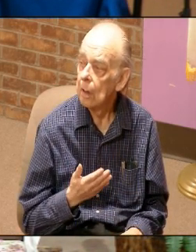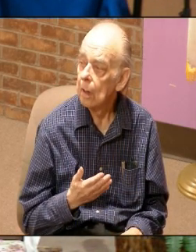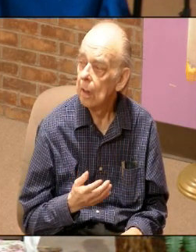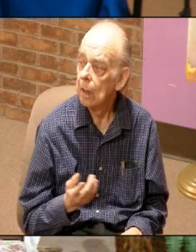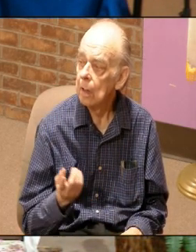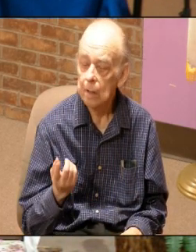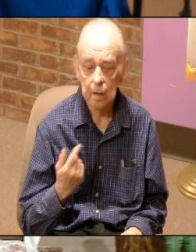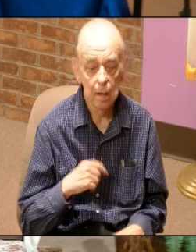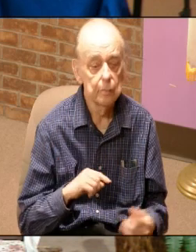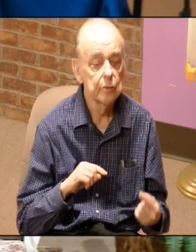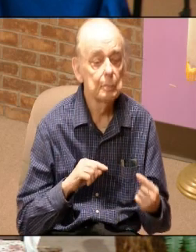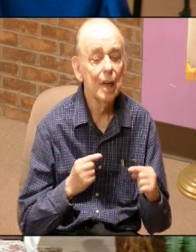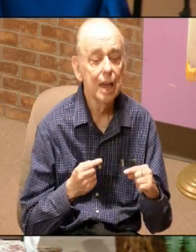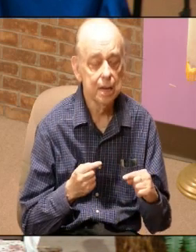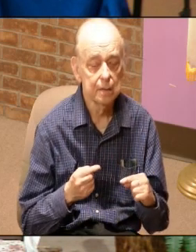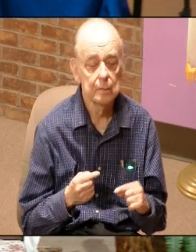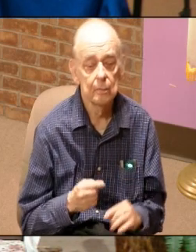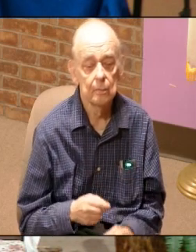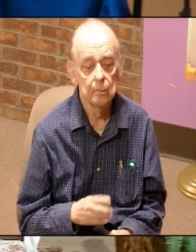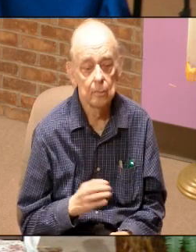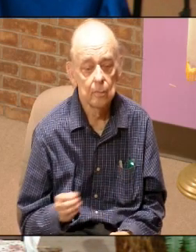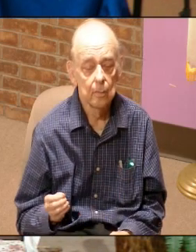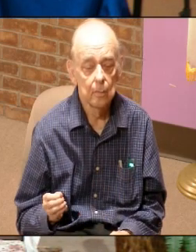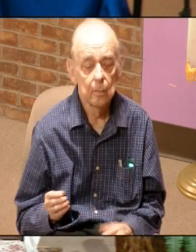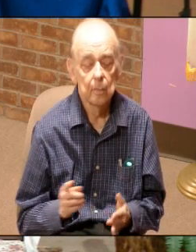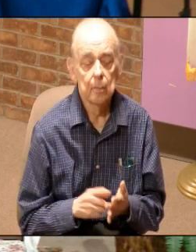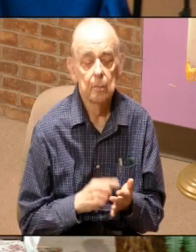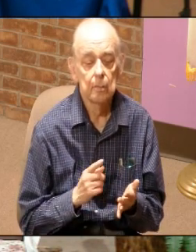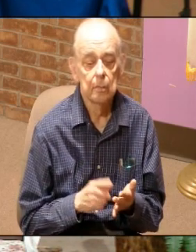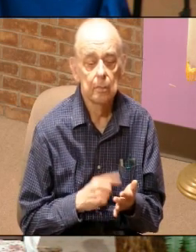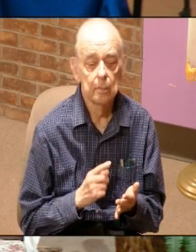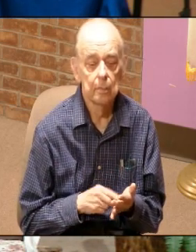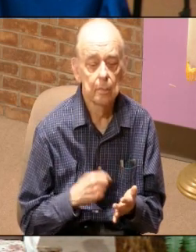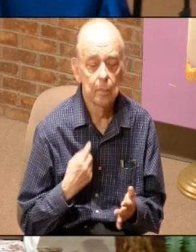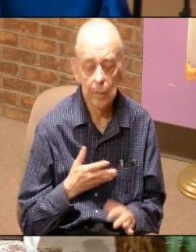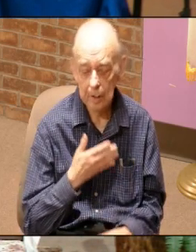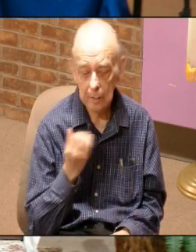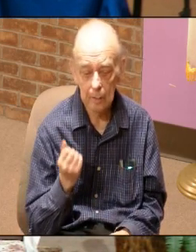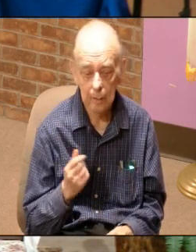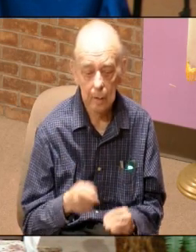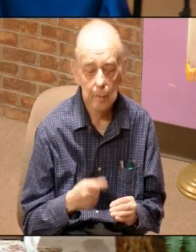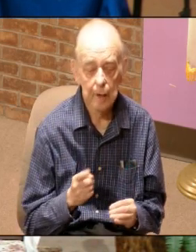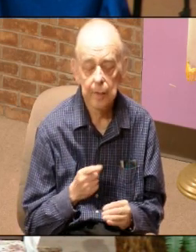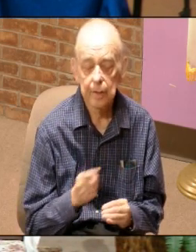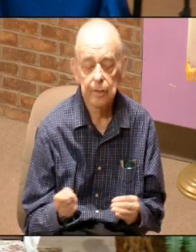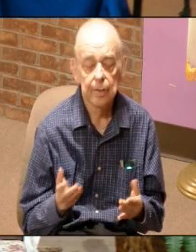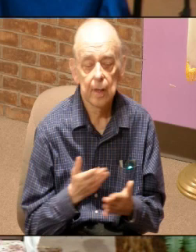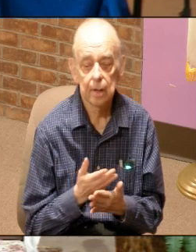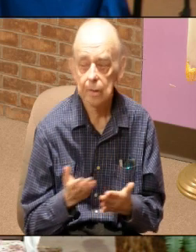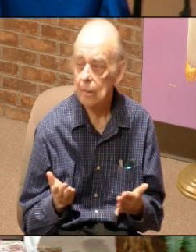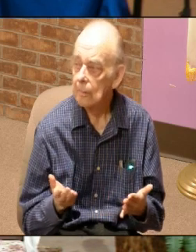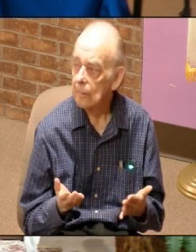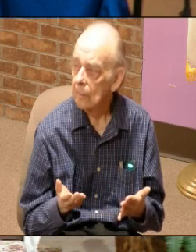comes pain. And sometimes we forget about these things.